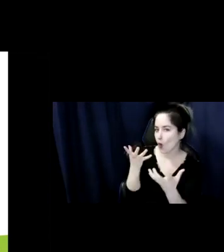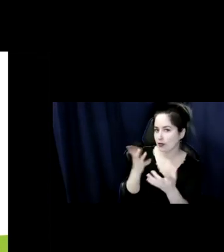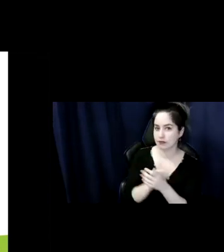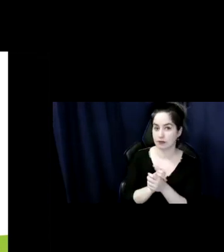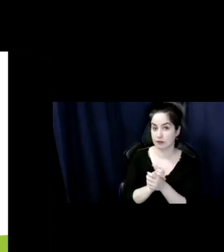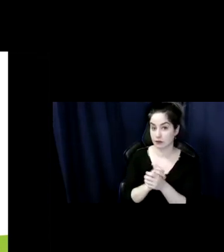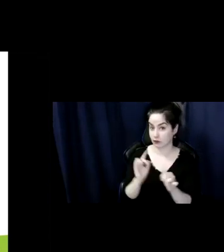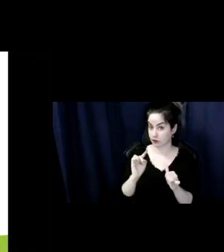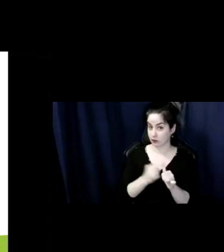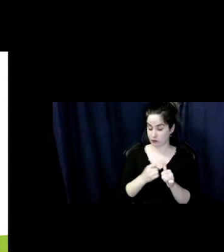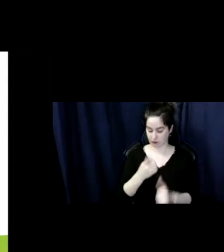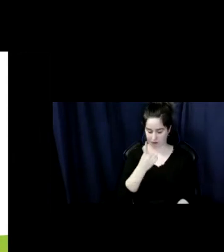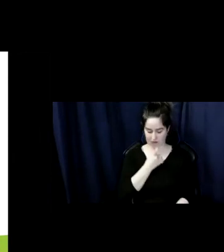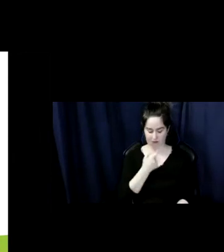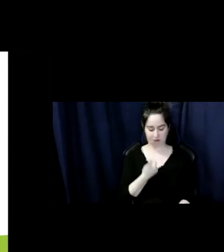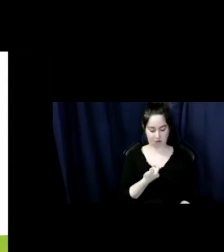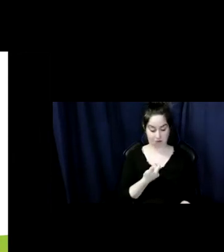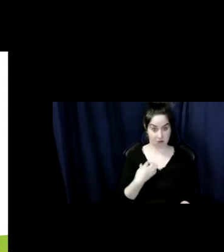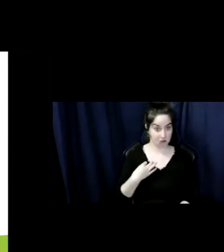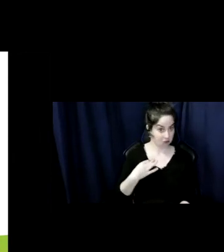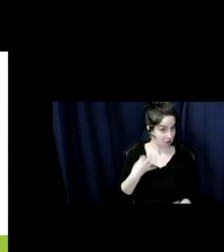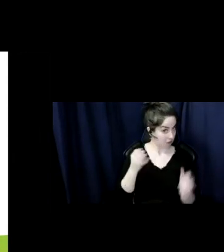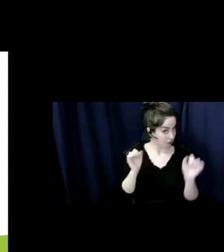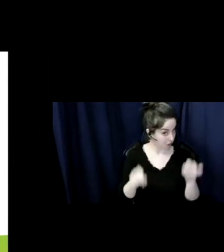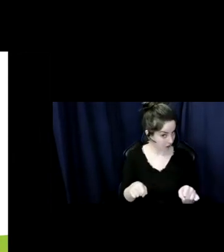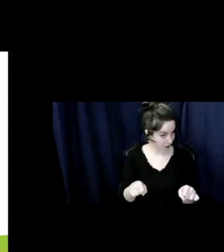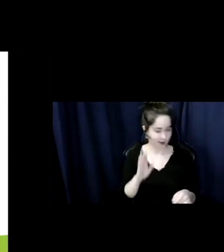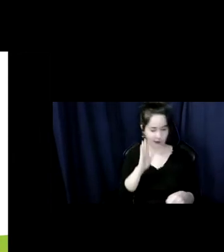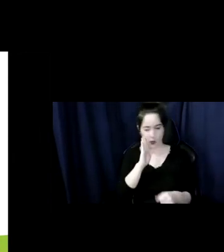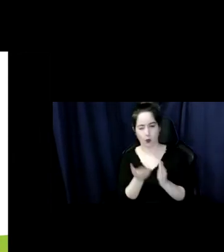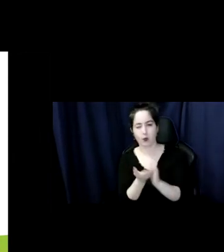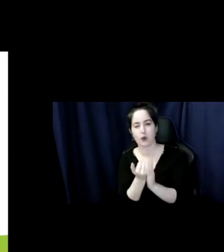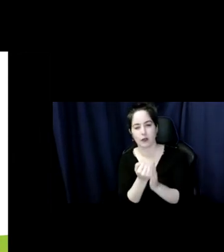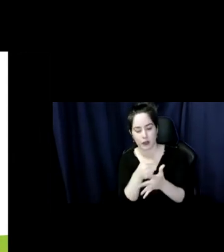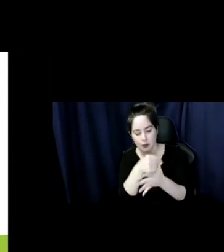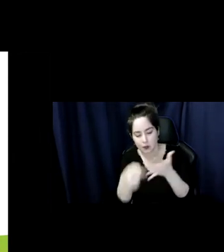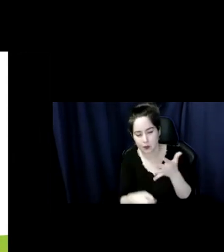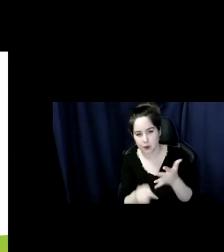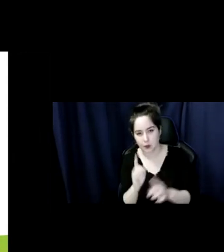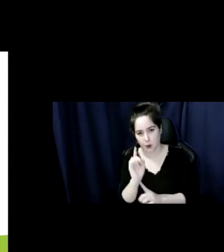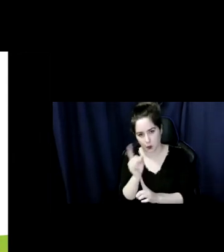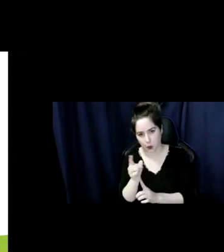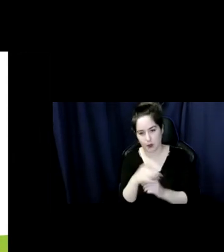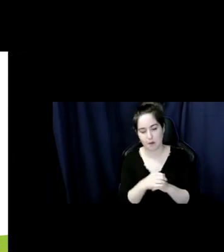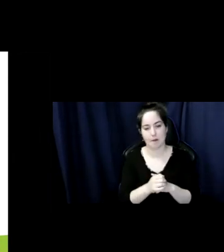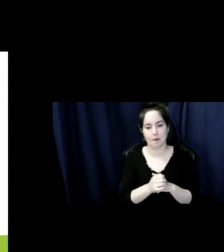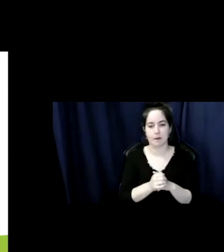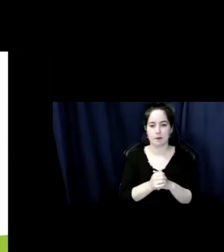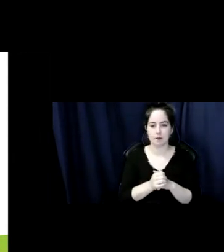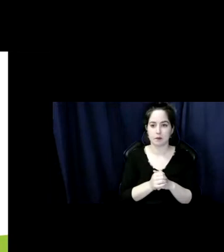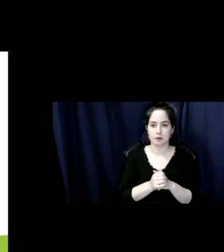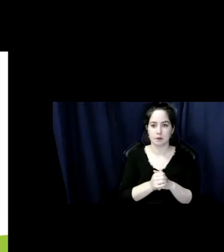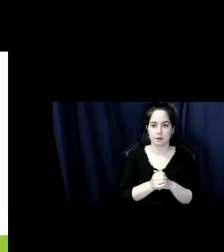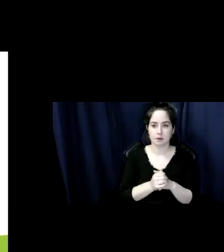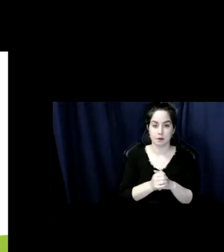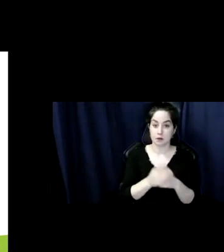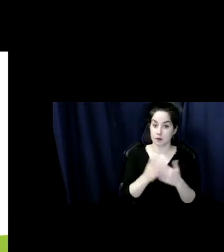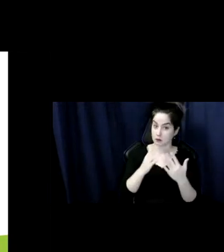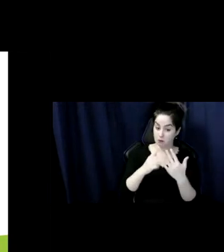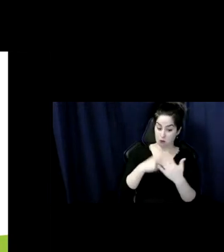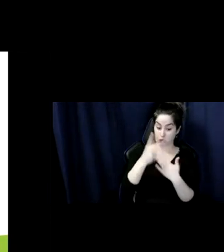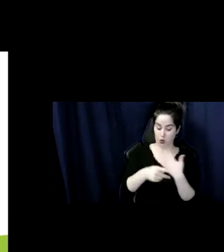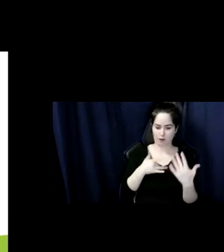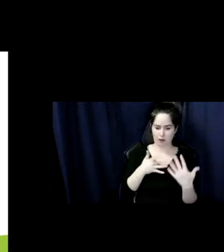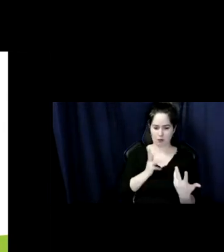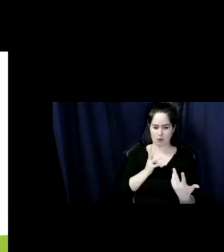or not you're eligible. And I'll go over what those eligibility requirements are in a moment. Is the program a good fit for